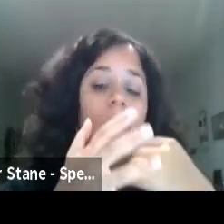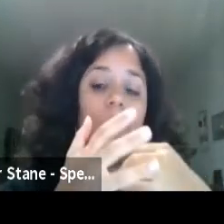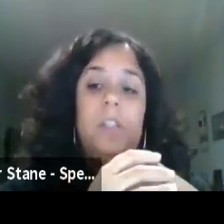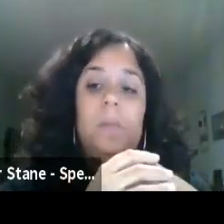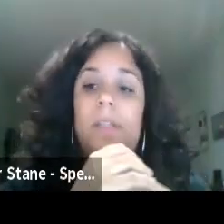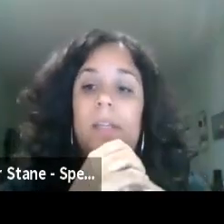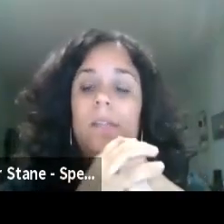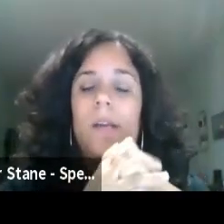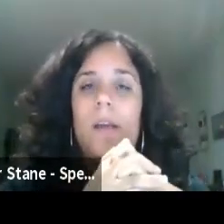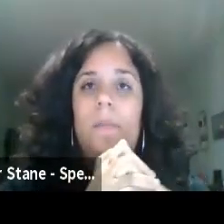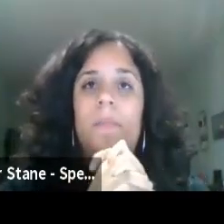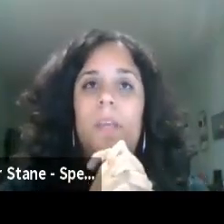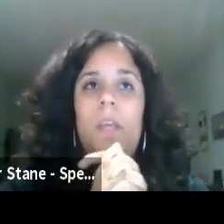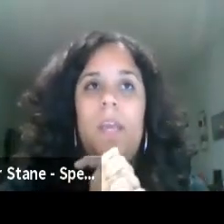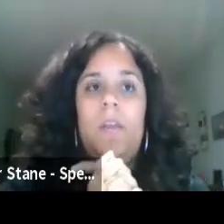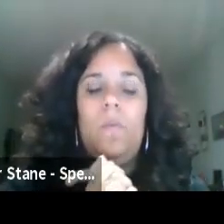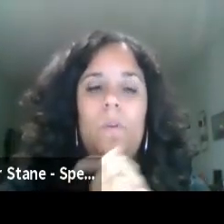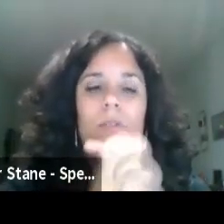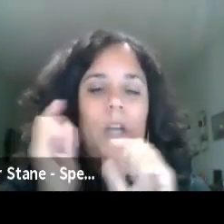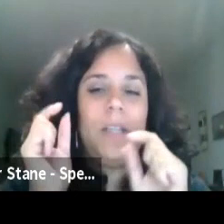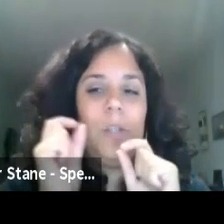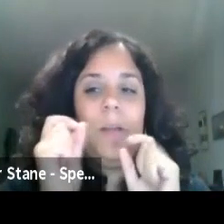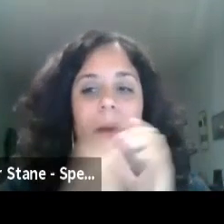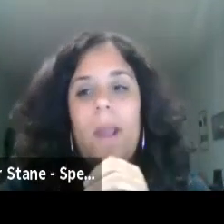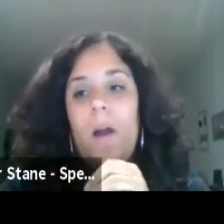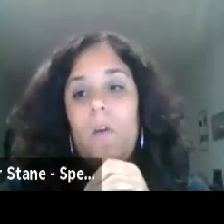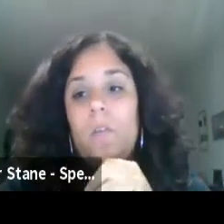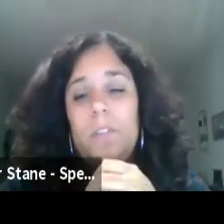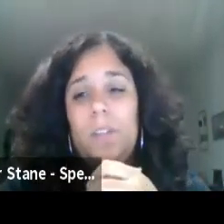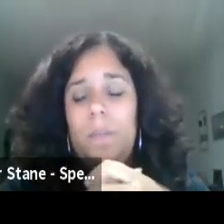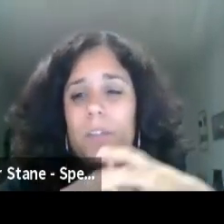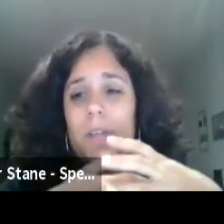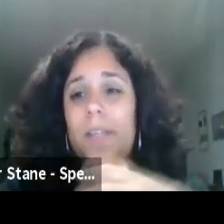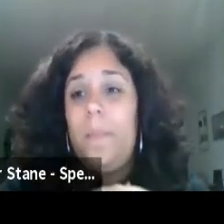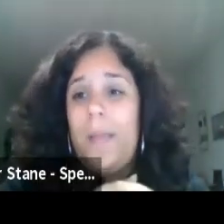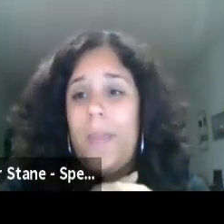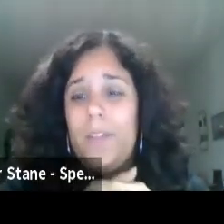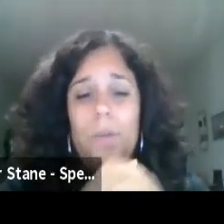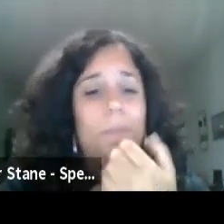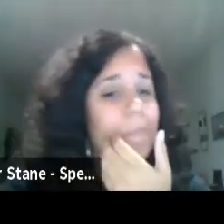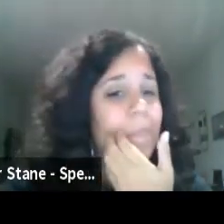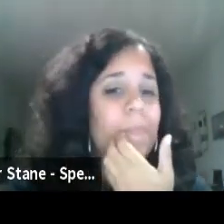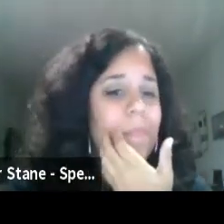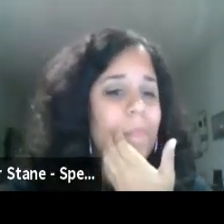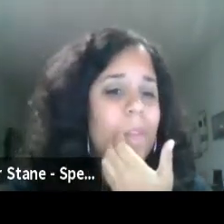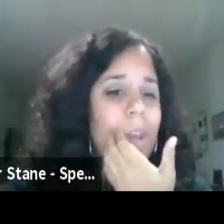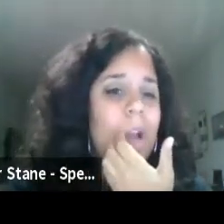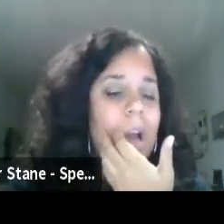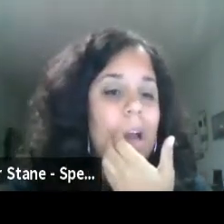individuals with intellectual disabilities. And we'll talk a little bit about how Special Olympics tries to combat that too.